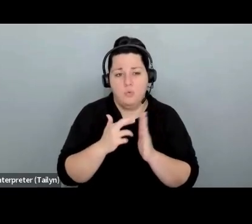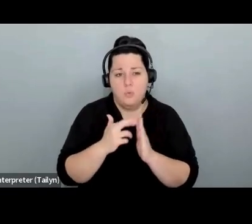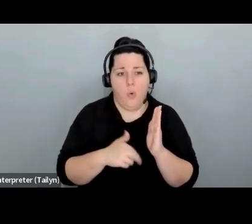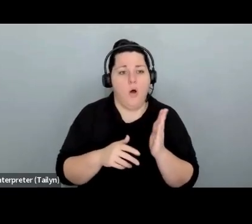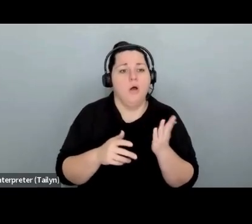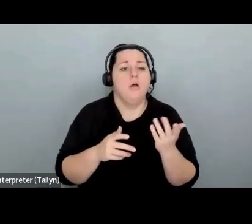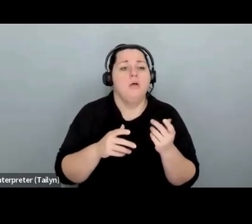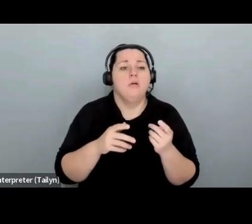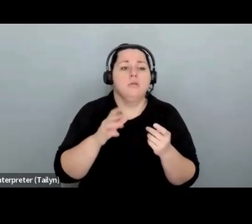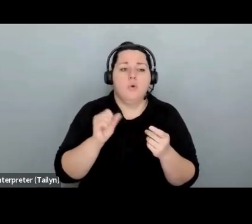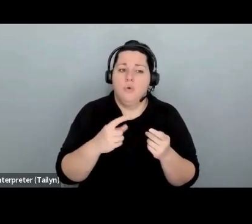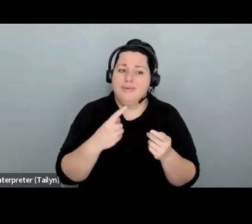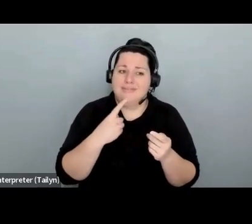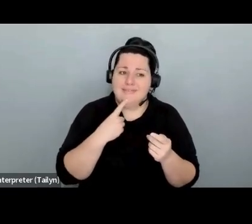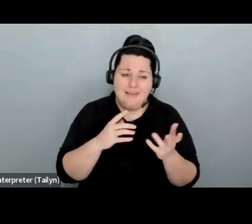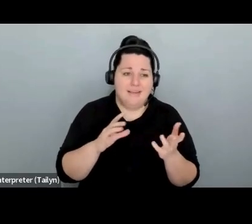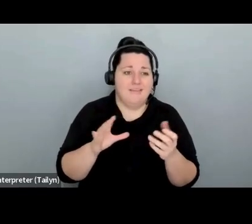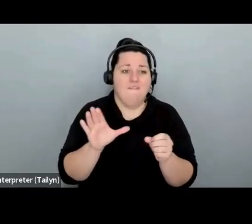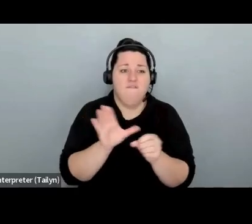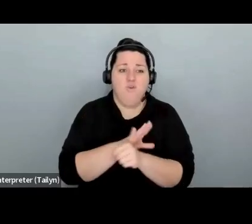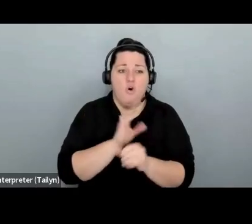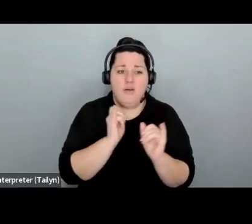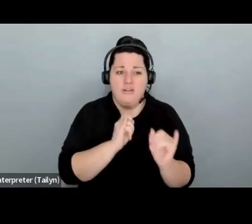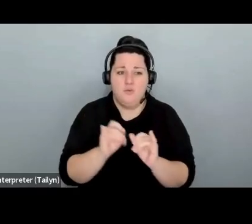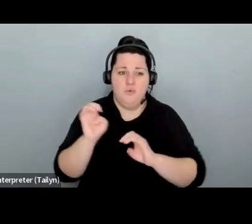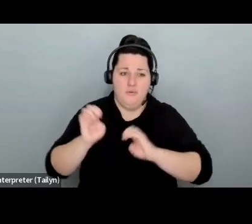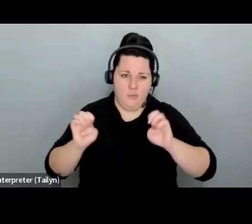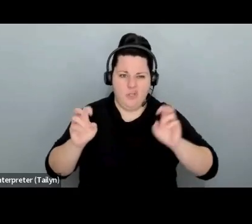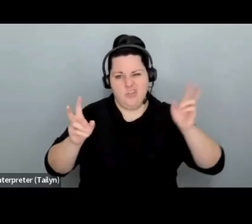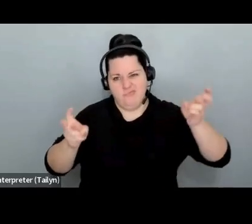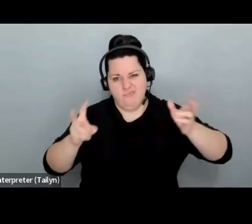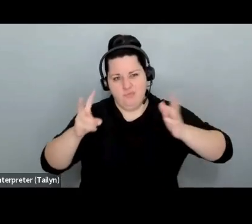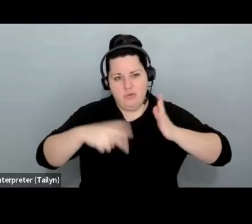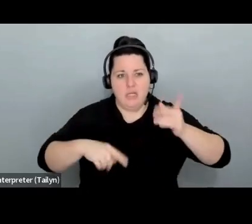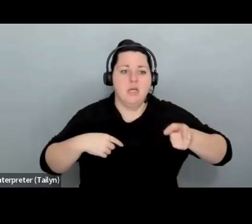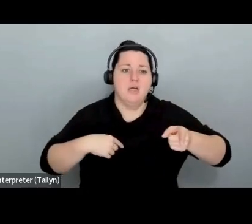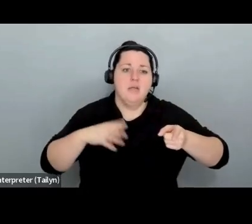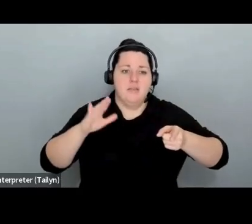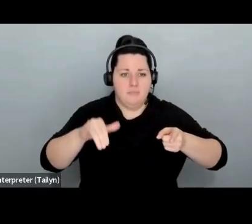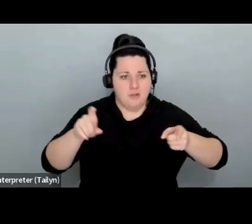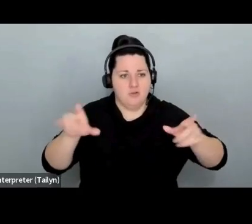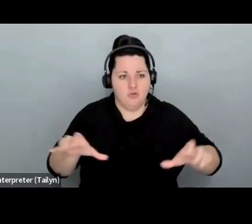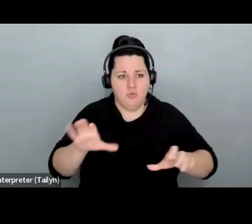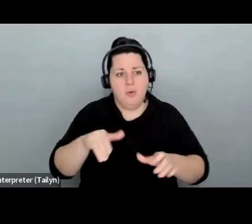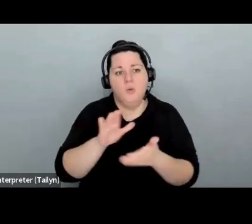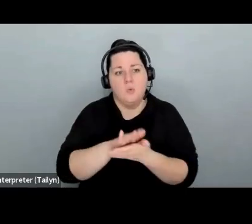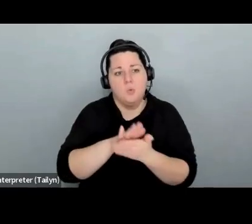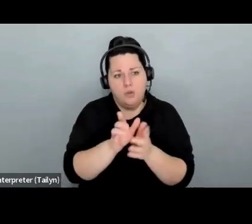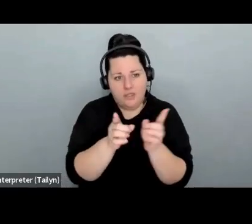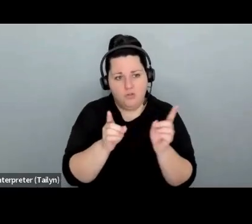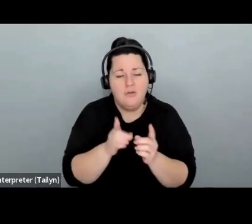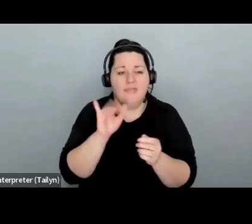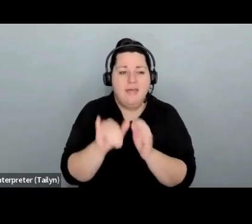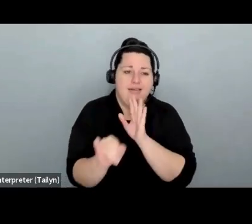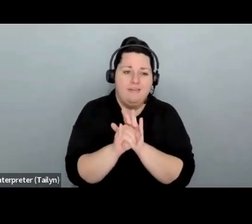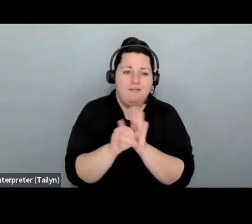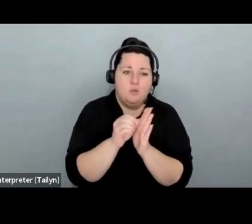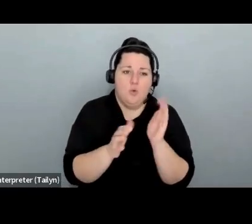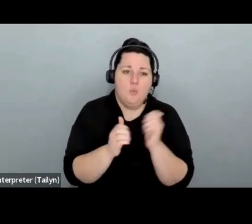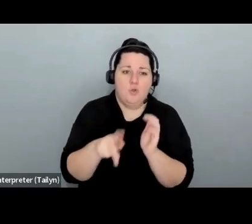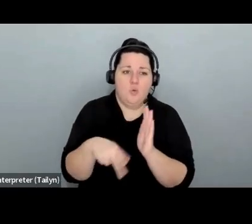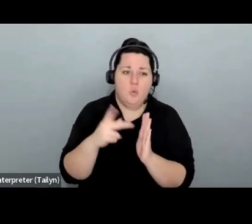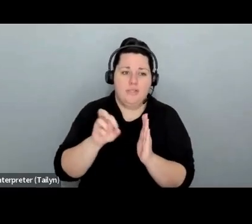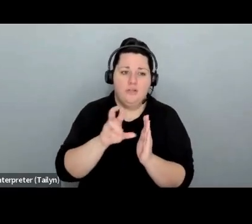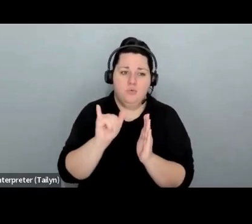individual evaluation must be conducted by a school district to identify a student with dual sensory impairment